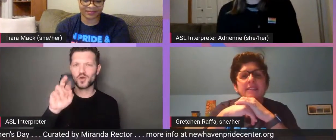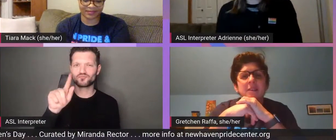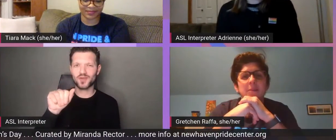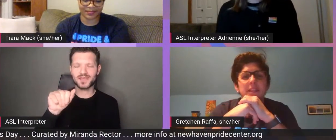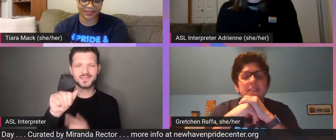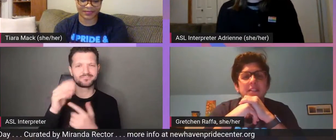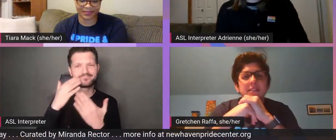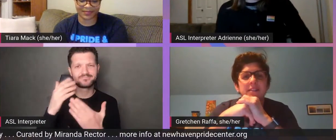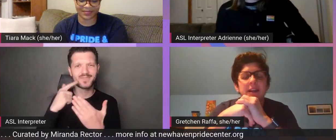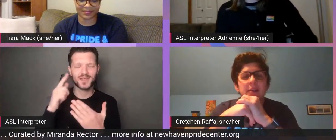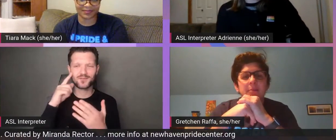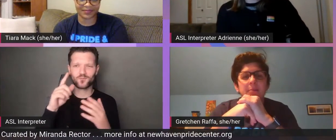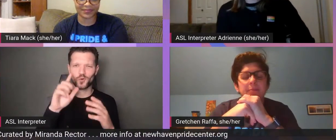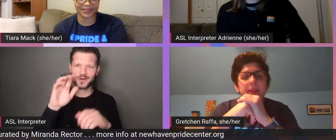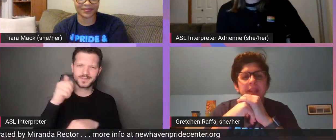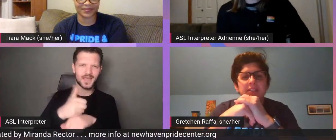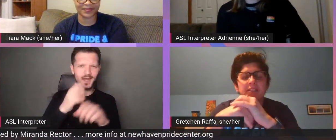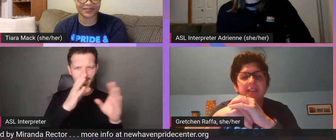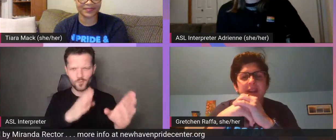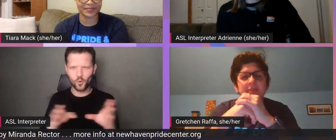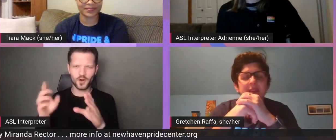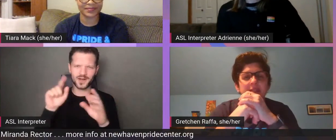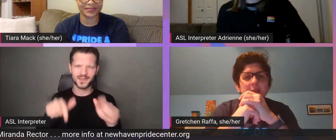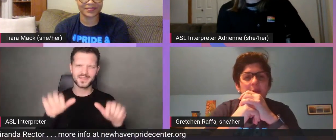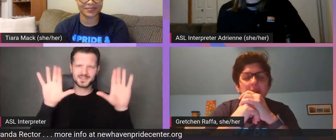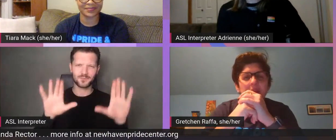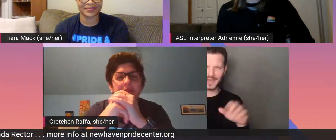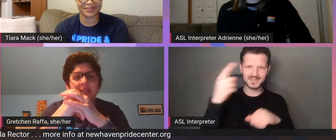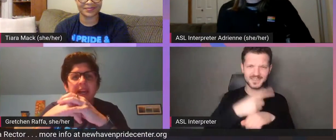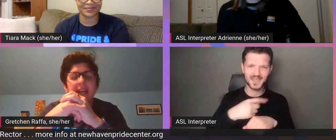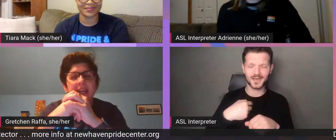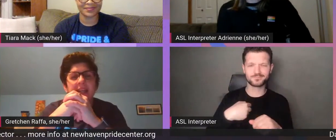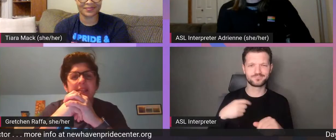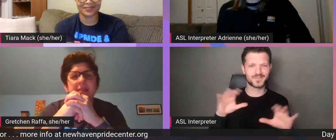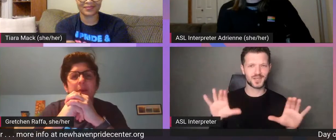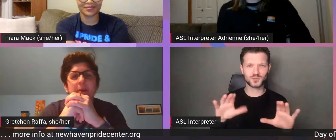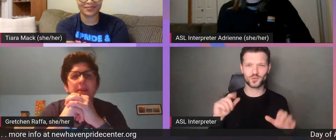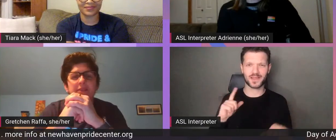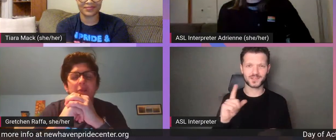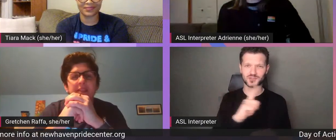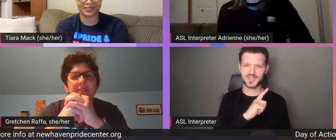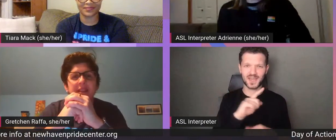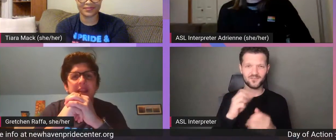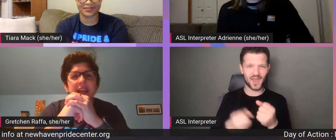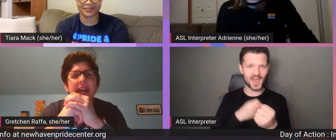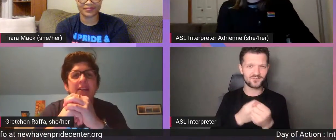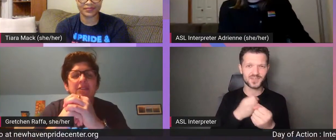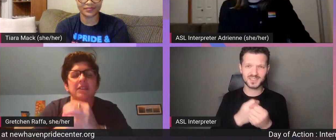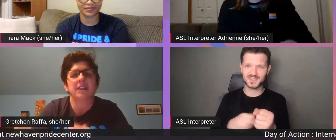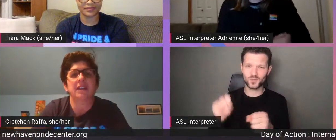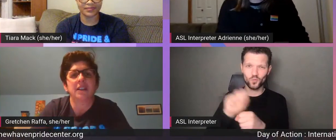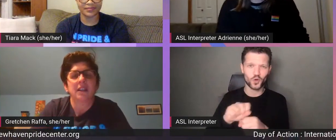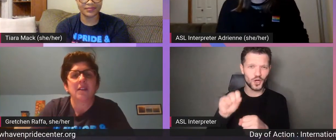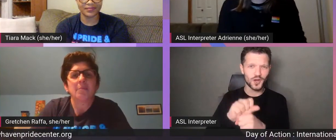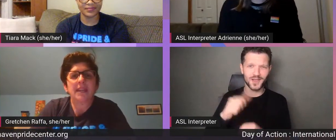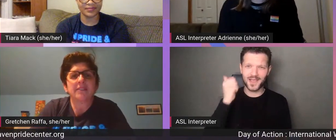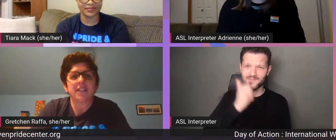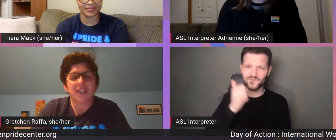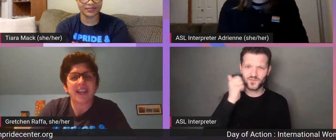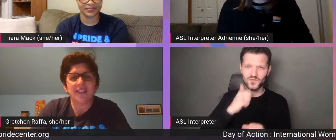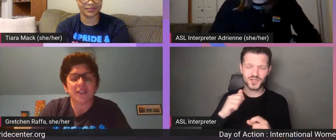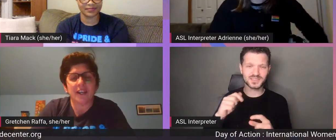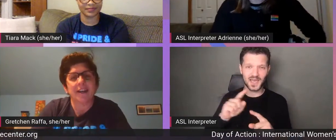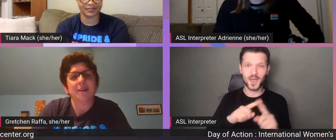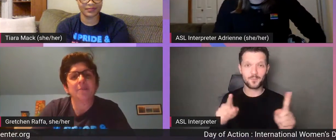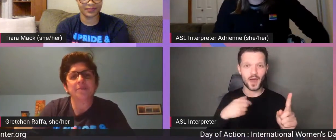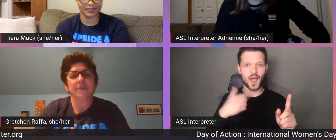day. As someone that does legislative advocacy work every day, it is the public's voice that actually makes